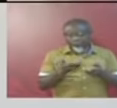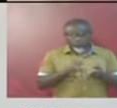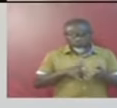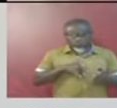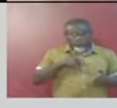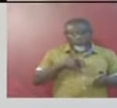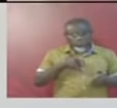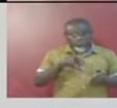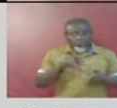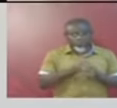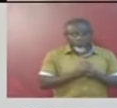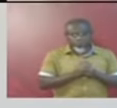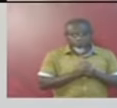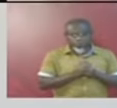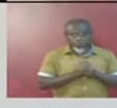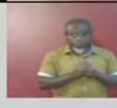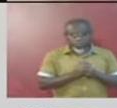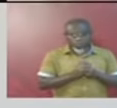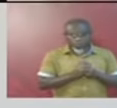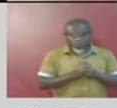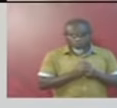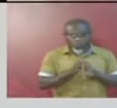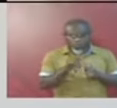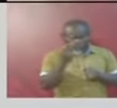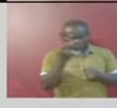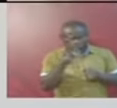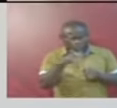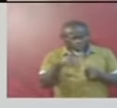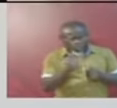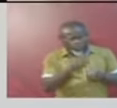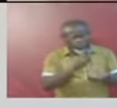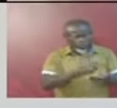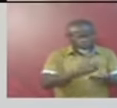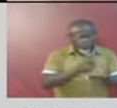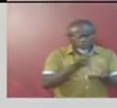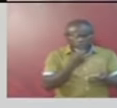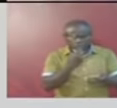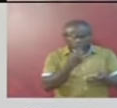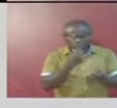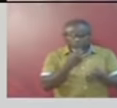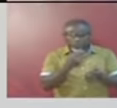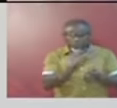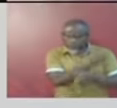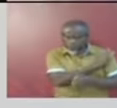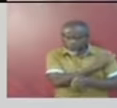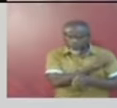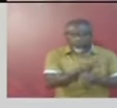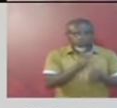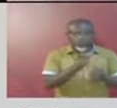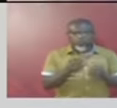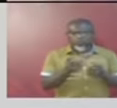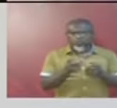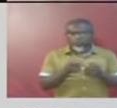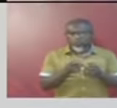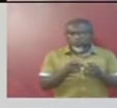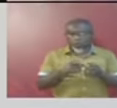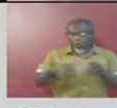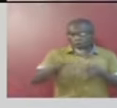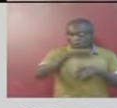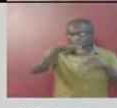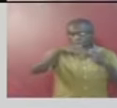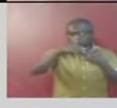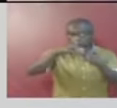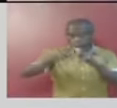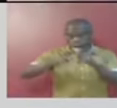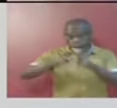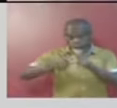And from what I've been hearing from colleagues, other persons have in the clinics across the country have been experiencing